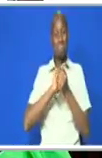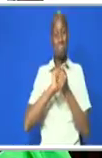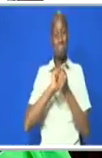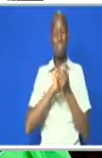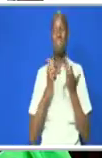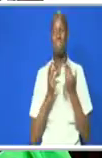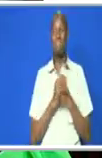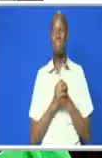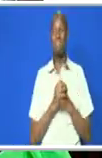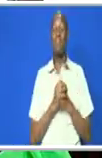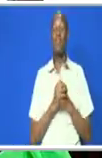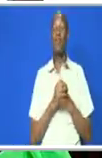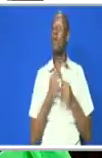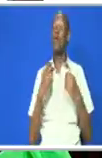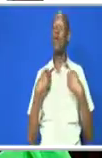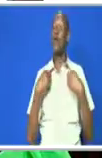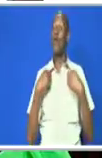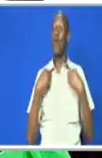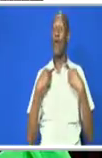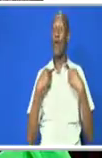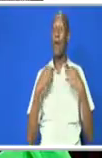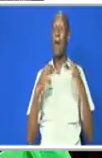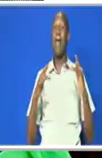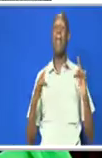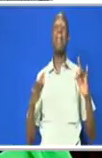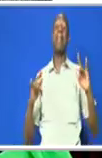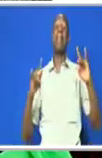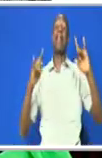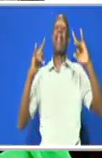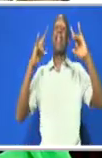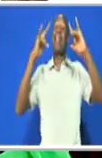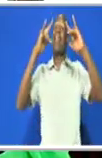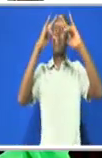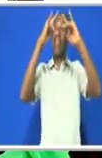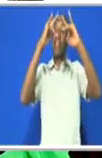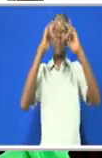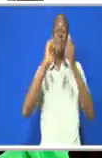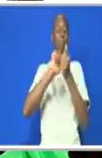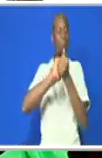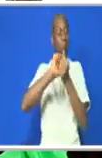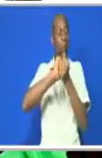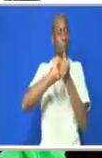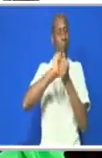She has a very big heap of clothes to wash.